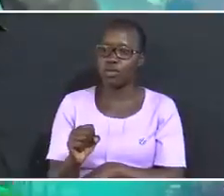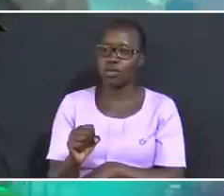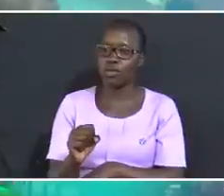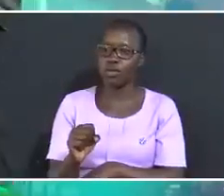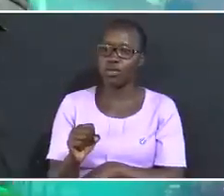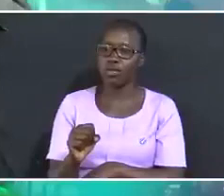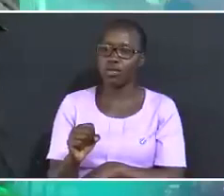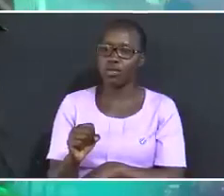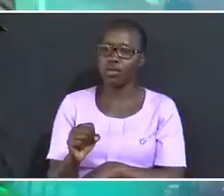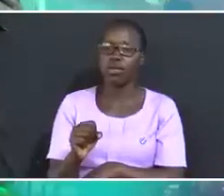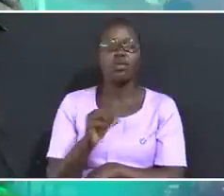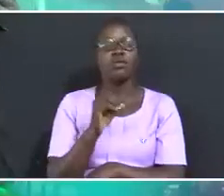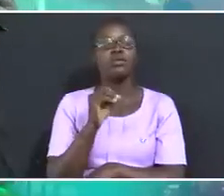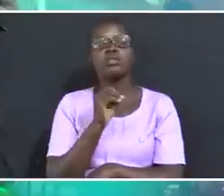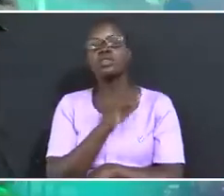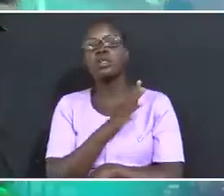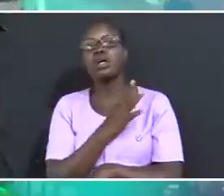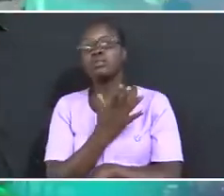I want you to shout